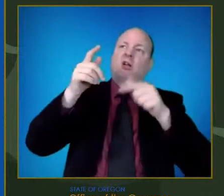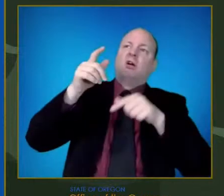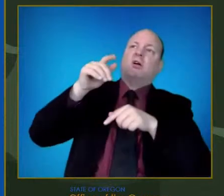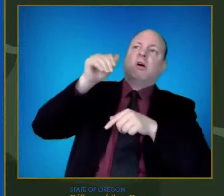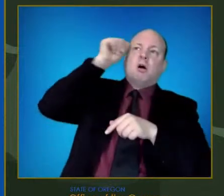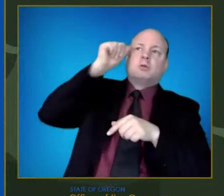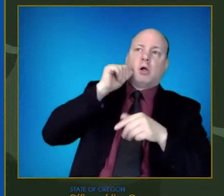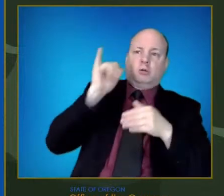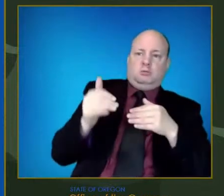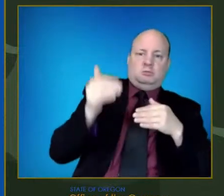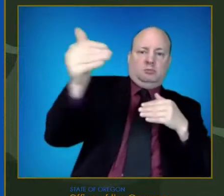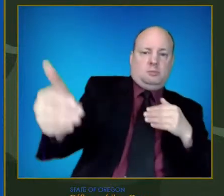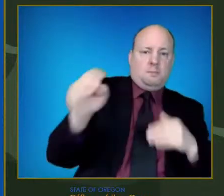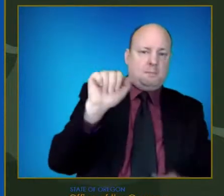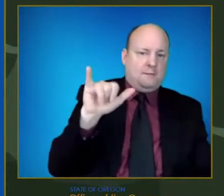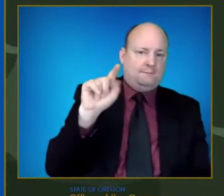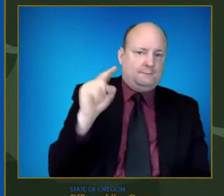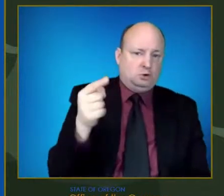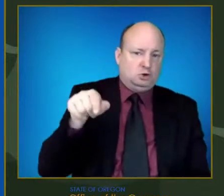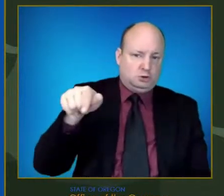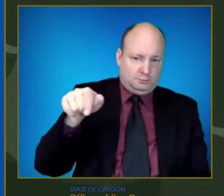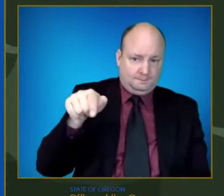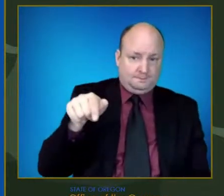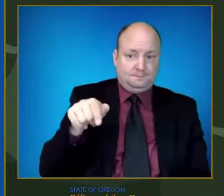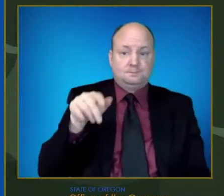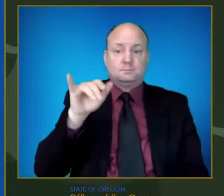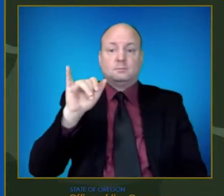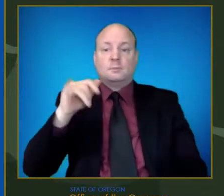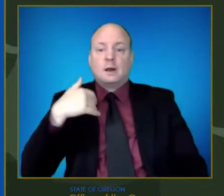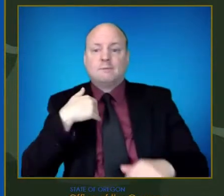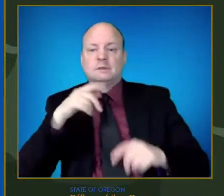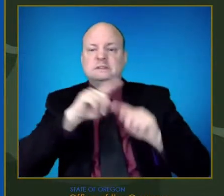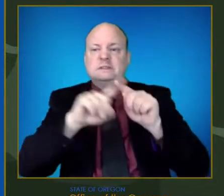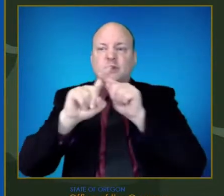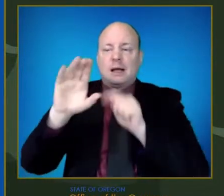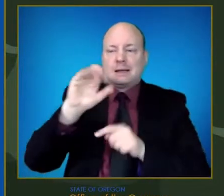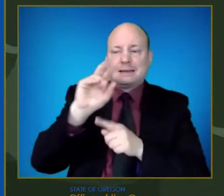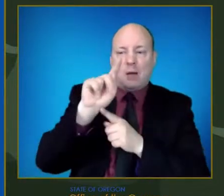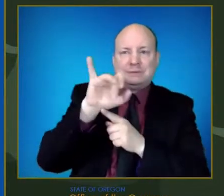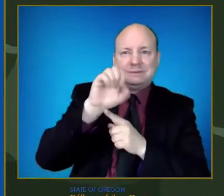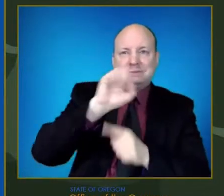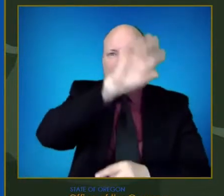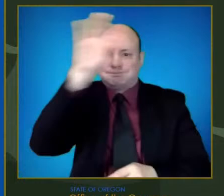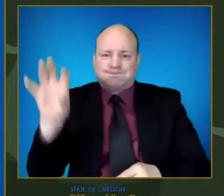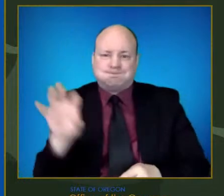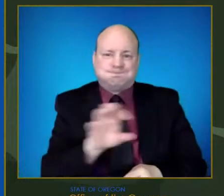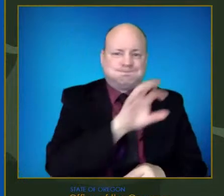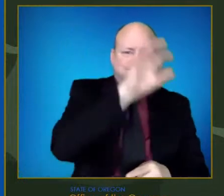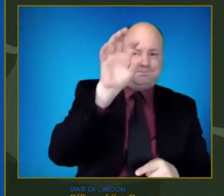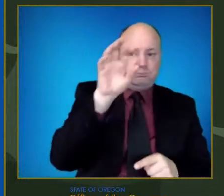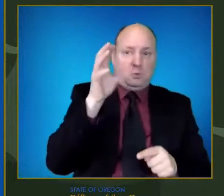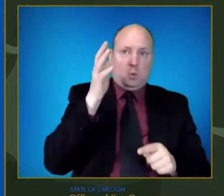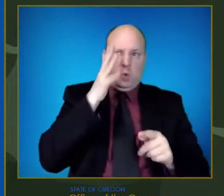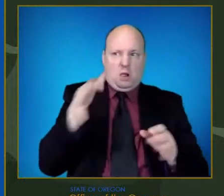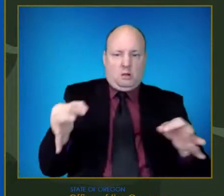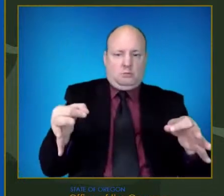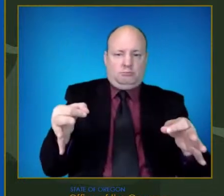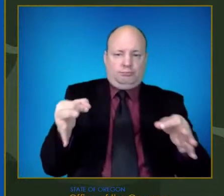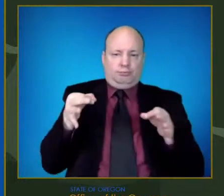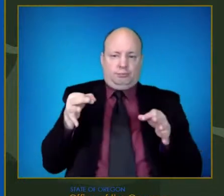as early as April 26th if they show they will have appointments available and have made strong efforts to reach vulnerable Oregonians with